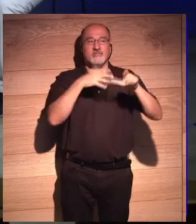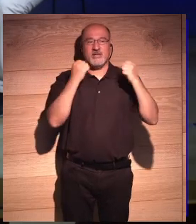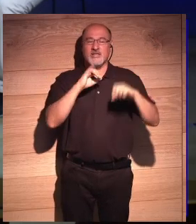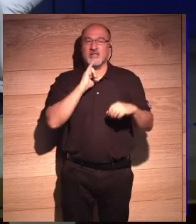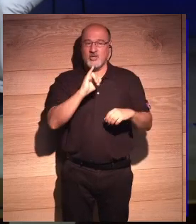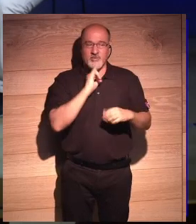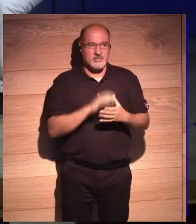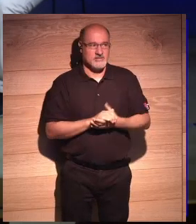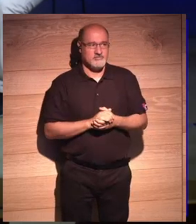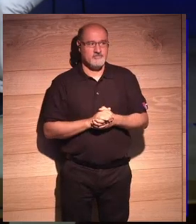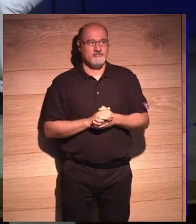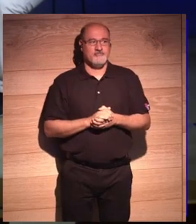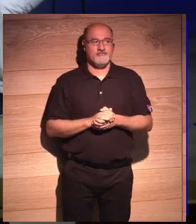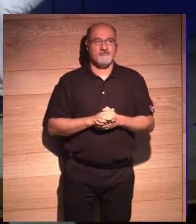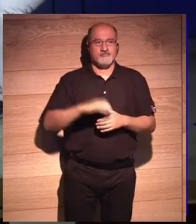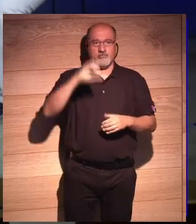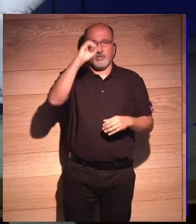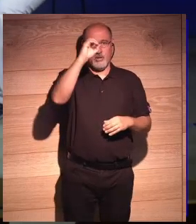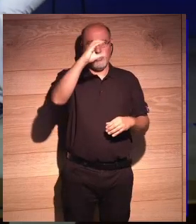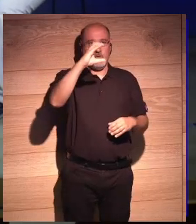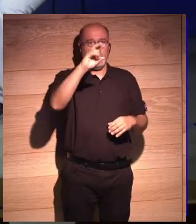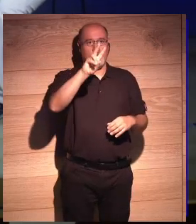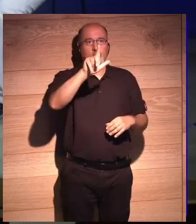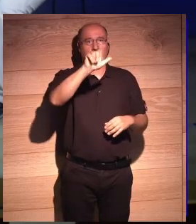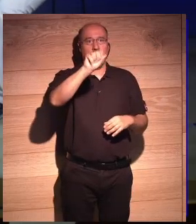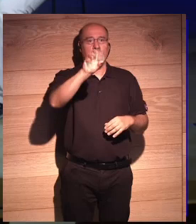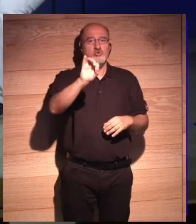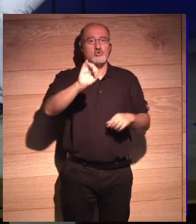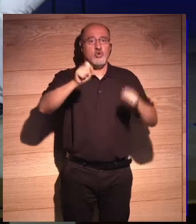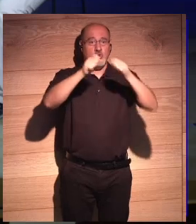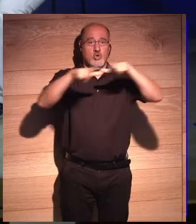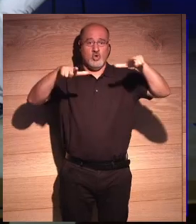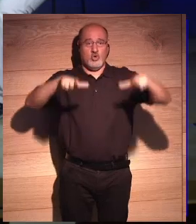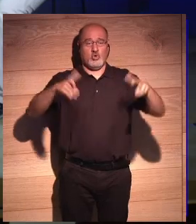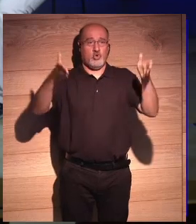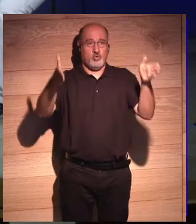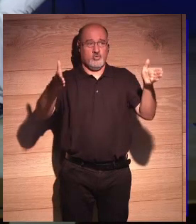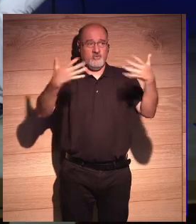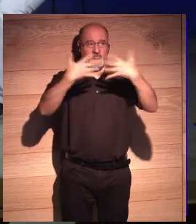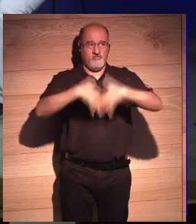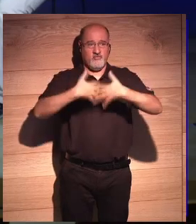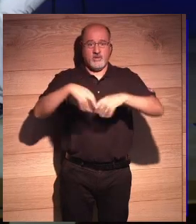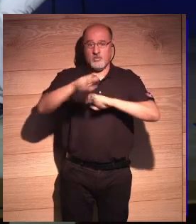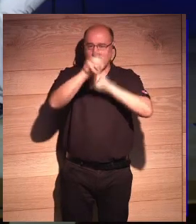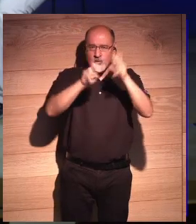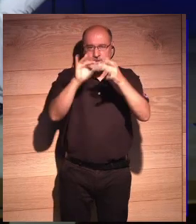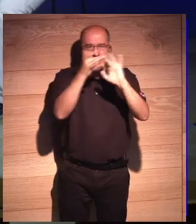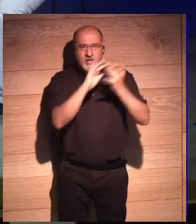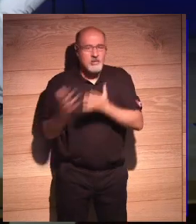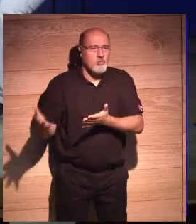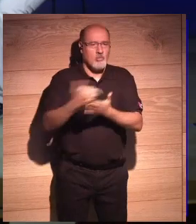So this is it, mostly. I think that Oculus Rooms, that has been working for some years,